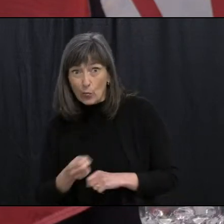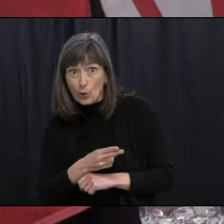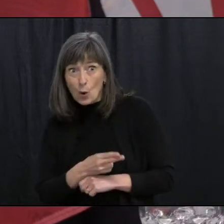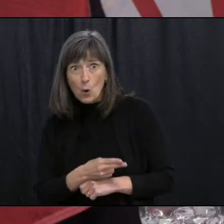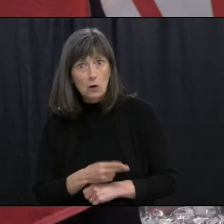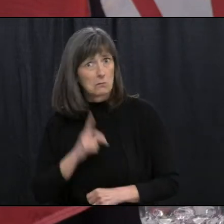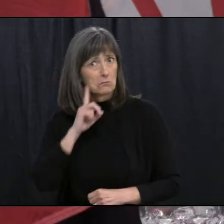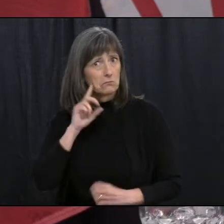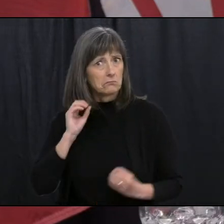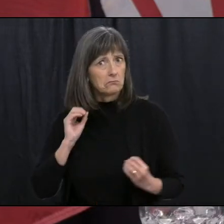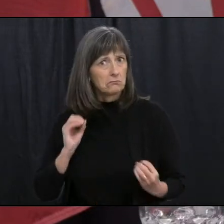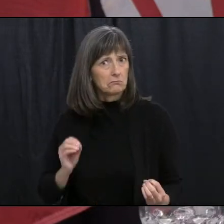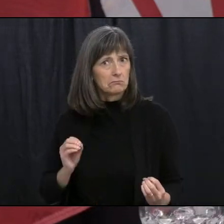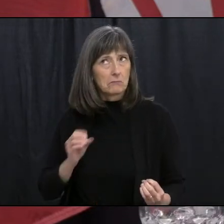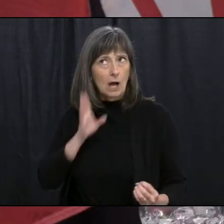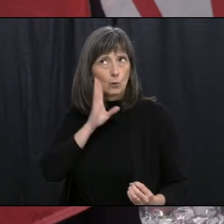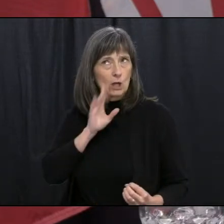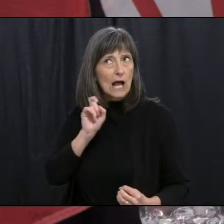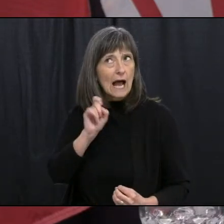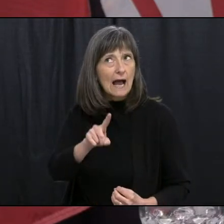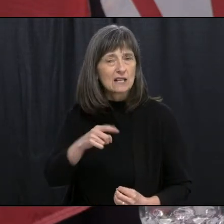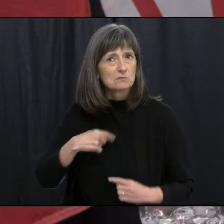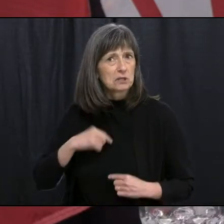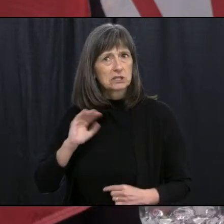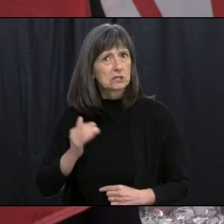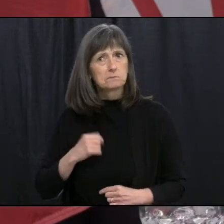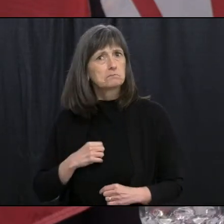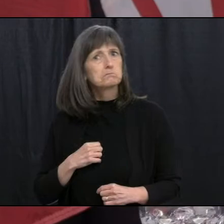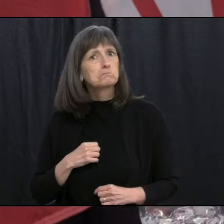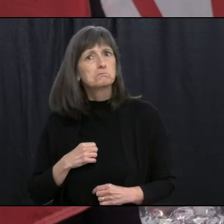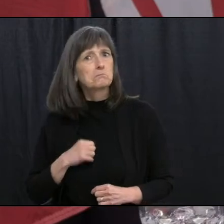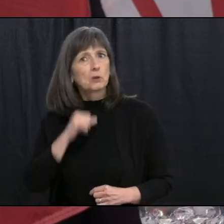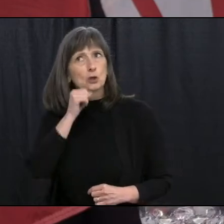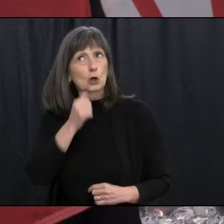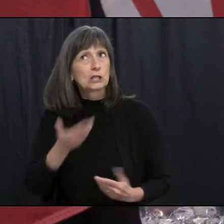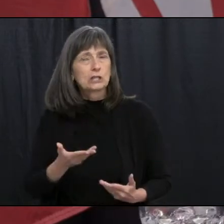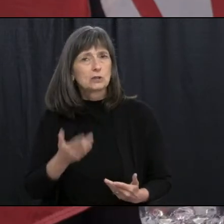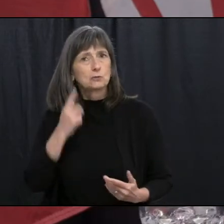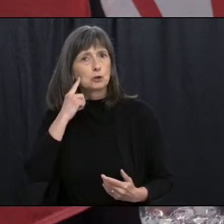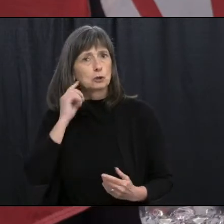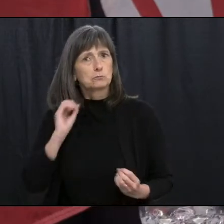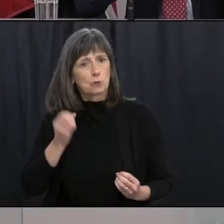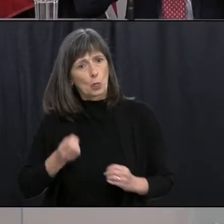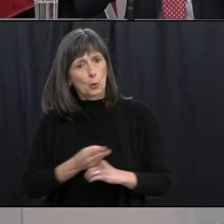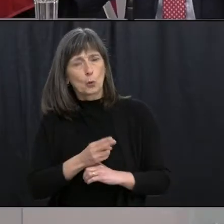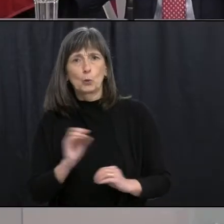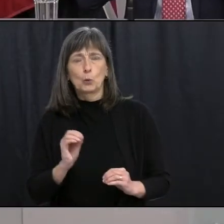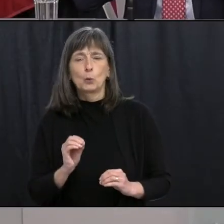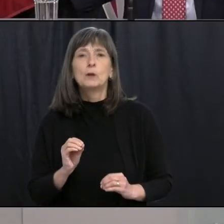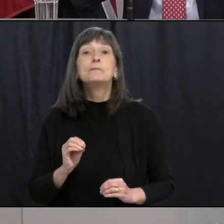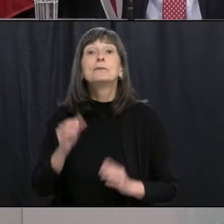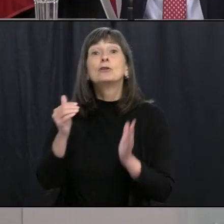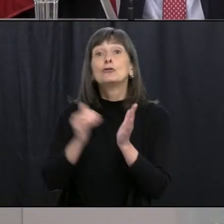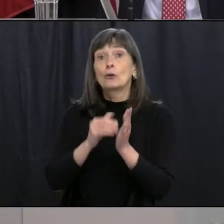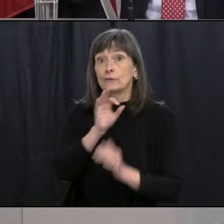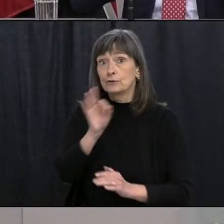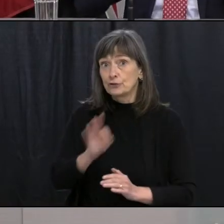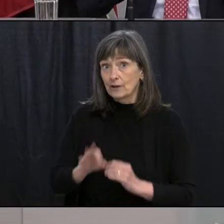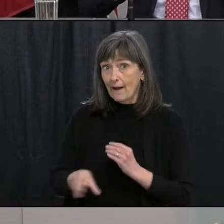that with some up-to-date numbers. But at the moment, that doesn't seem to be an issue that we've heard about. Yeah, and just to add, Kellyanne, there